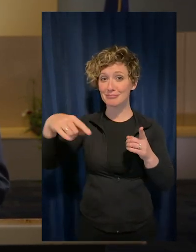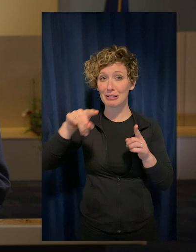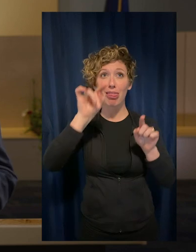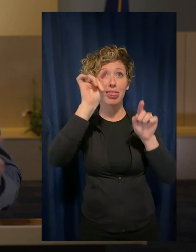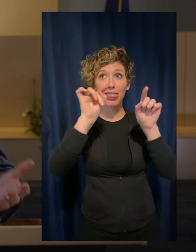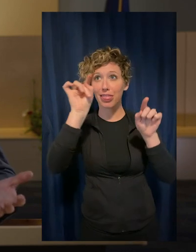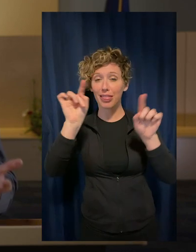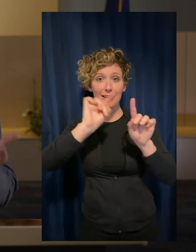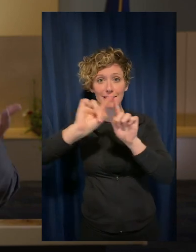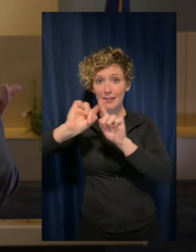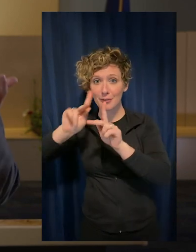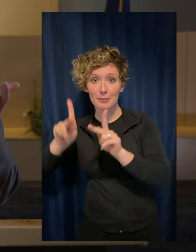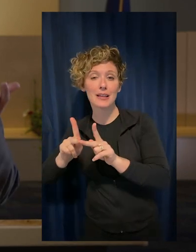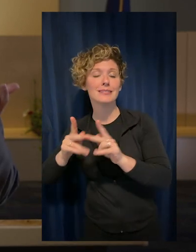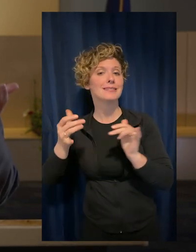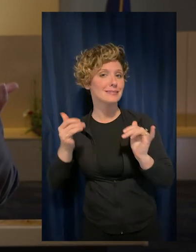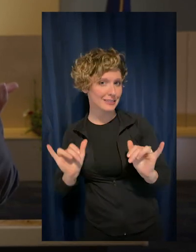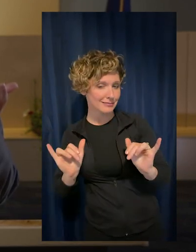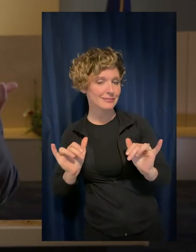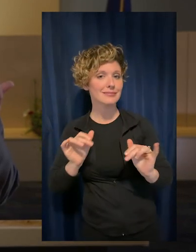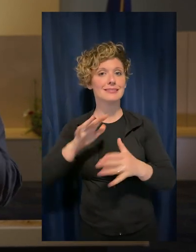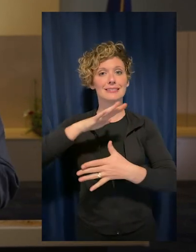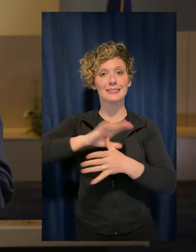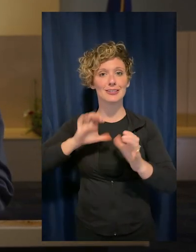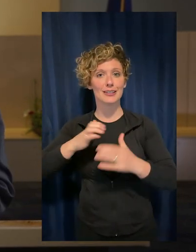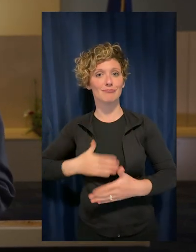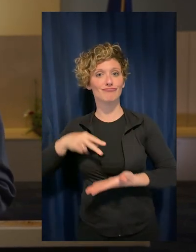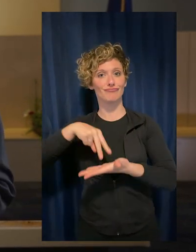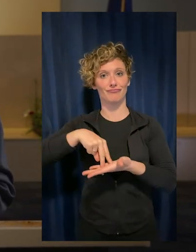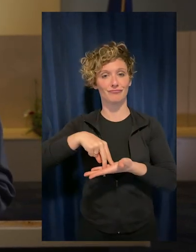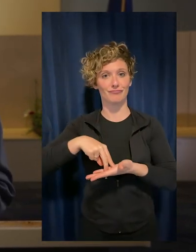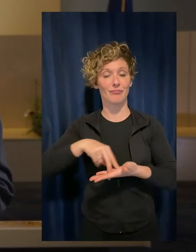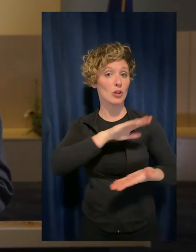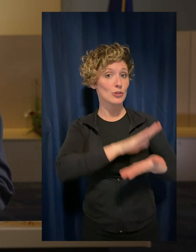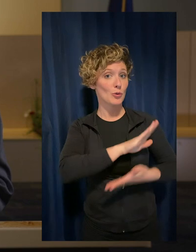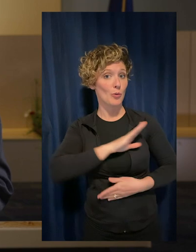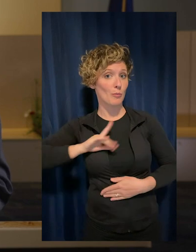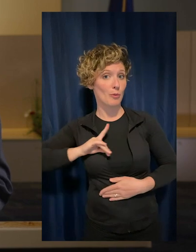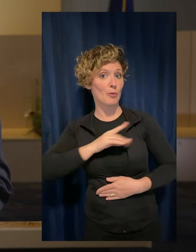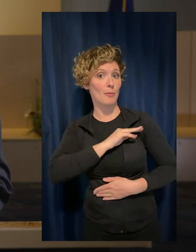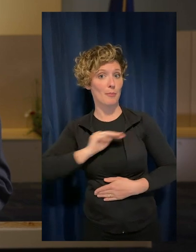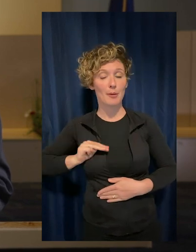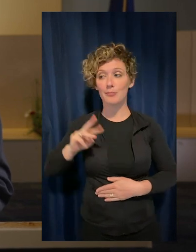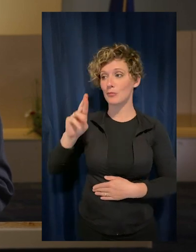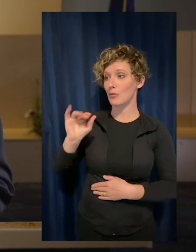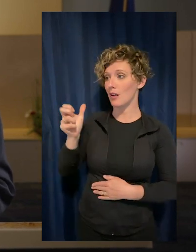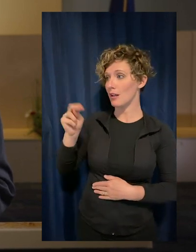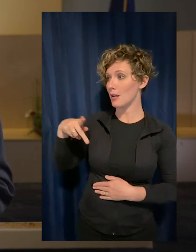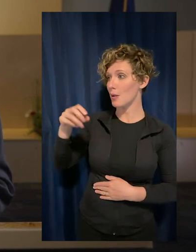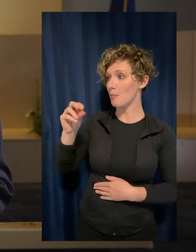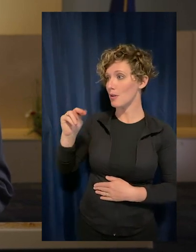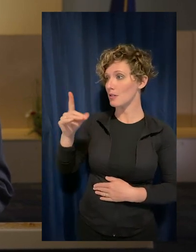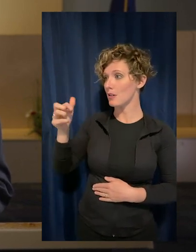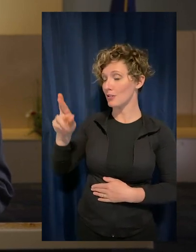locations, will the senior class please rise? School Board Member Ryan Ponder, ladies and gentlemen, and class